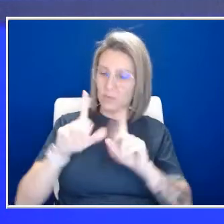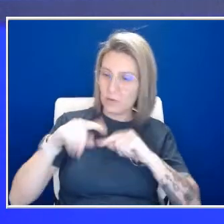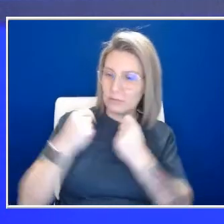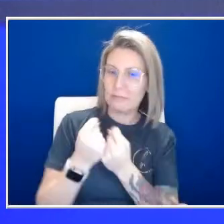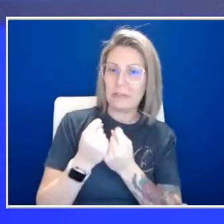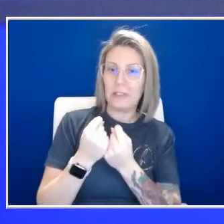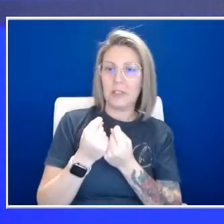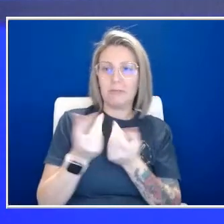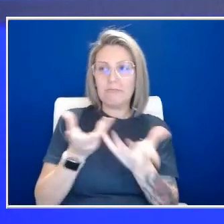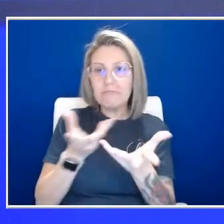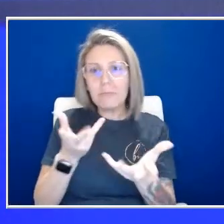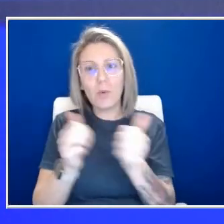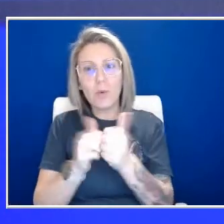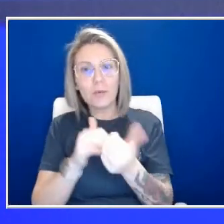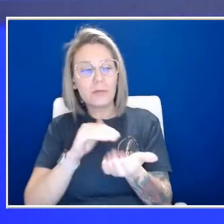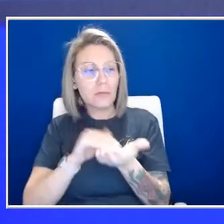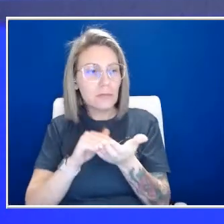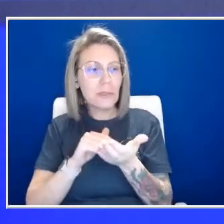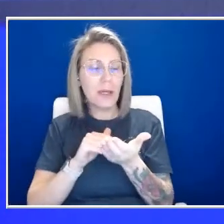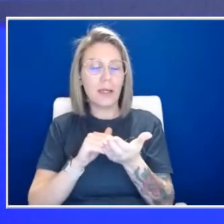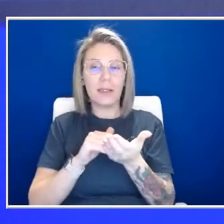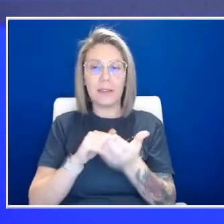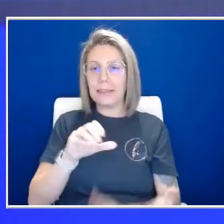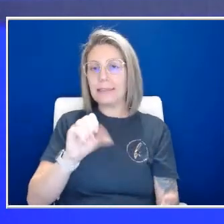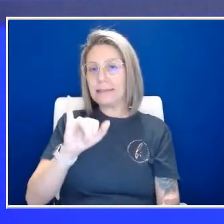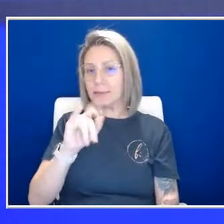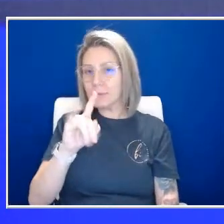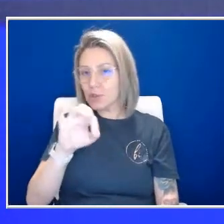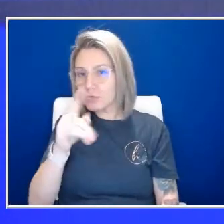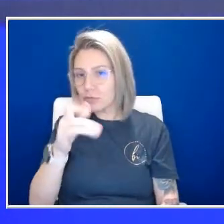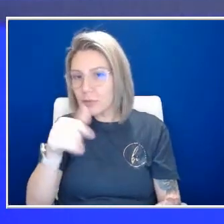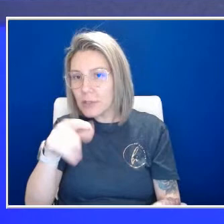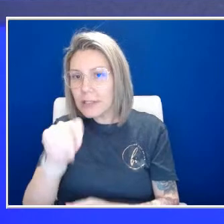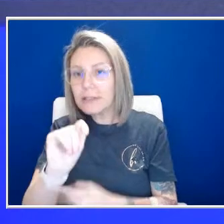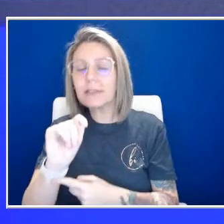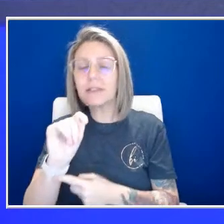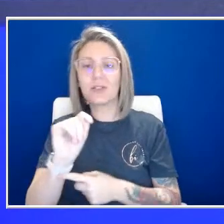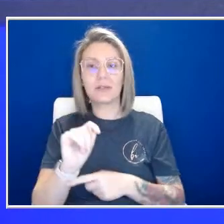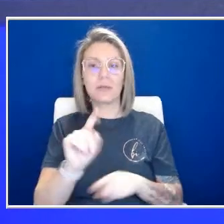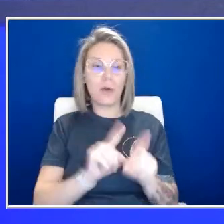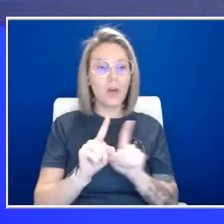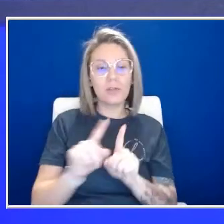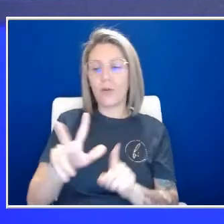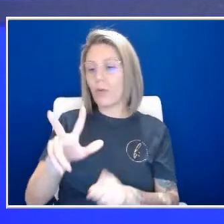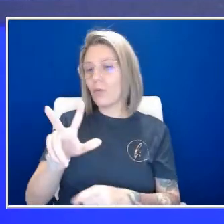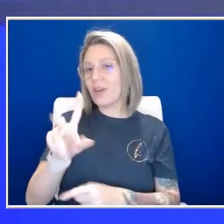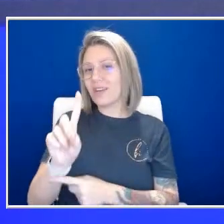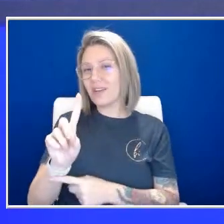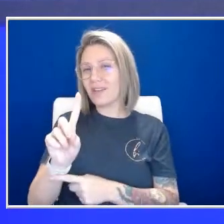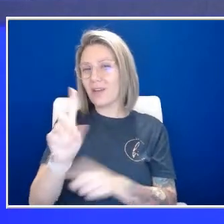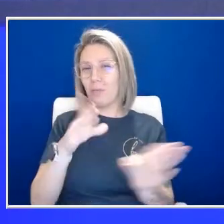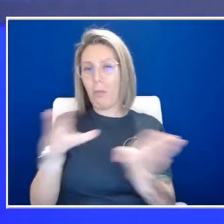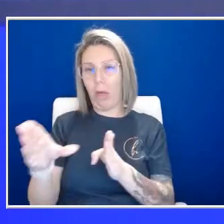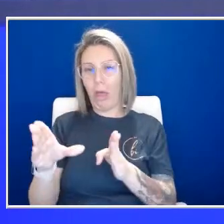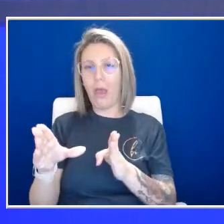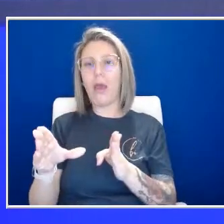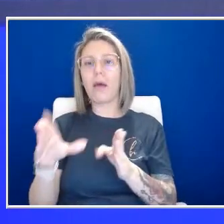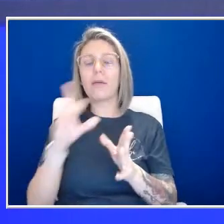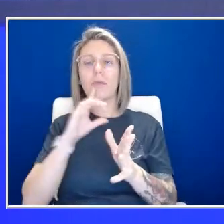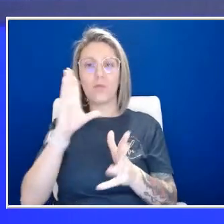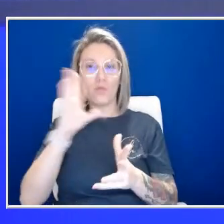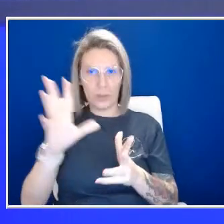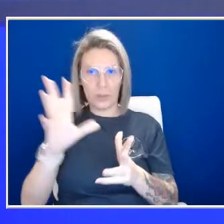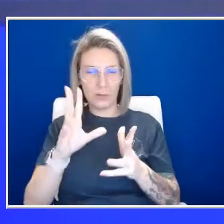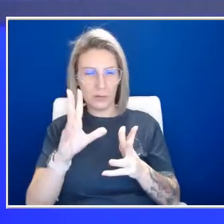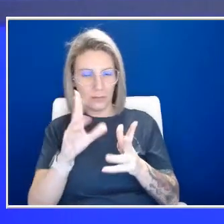and dosimetrists. We do 3D virtual planning on all patients to make sure that we've checked, quality controlled,